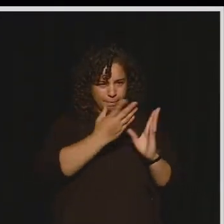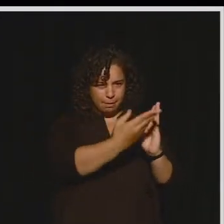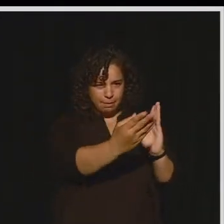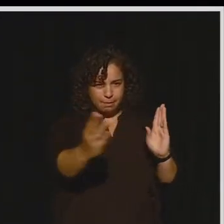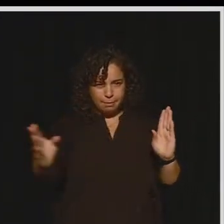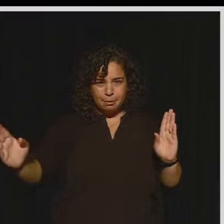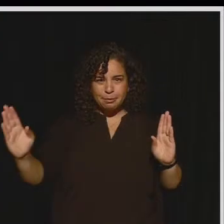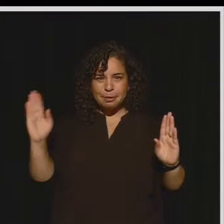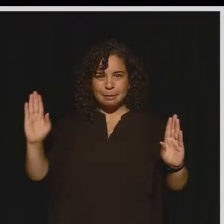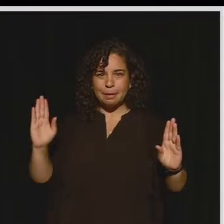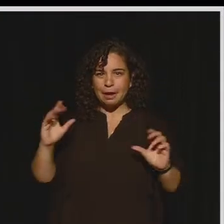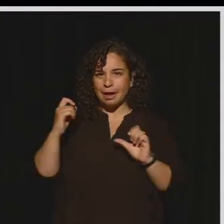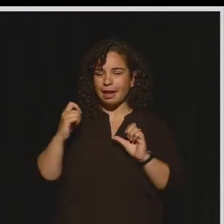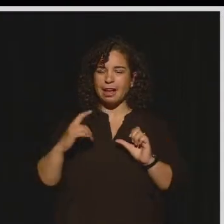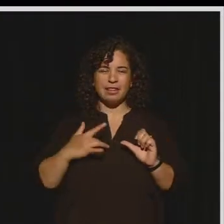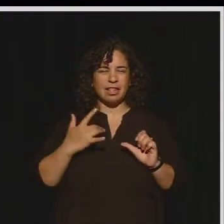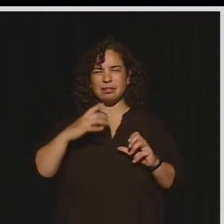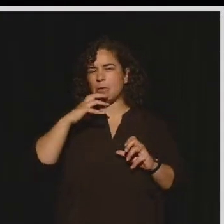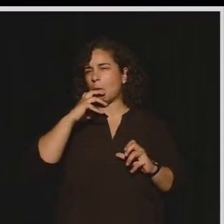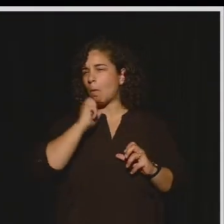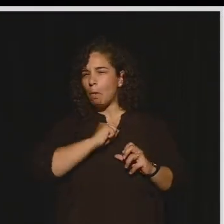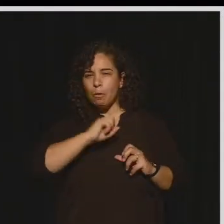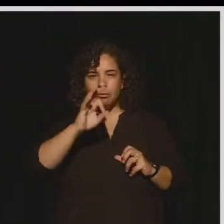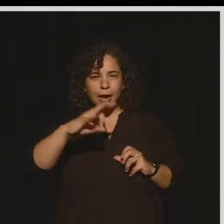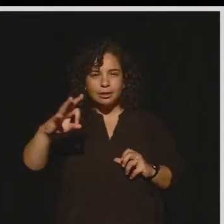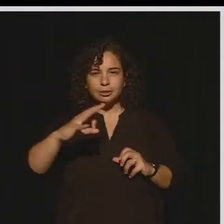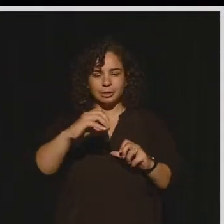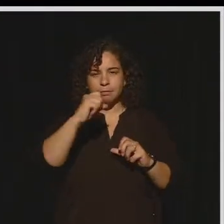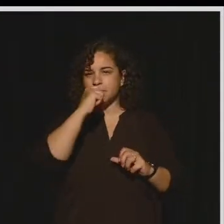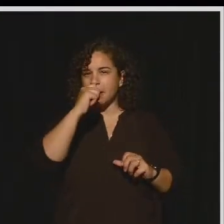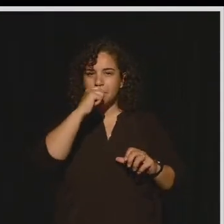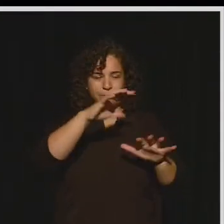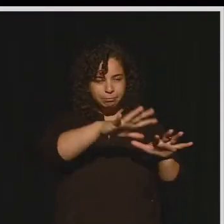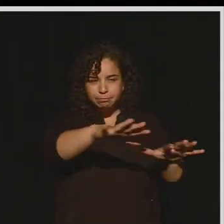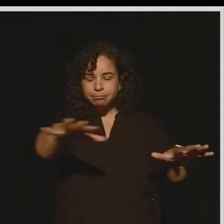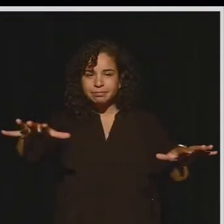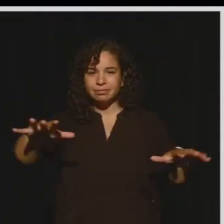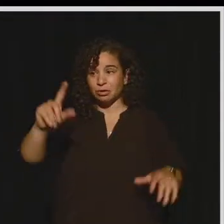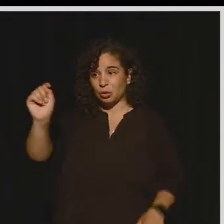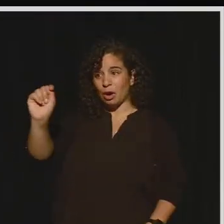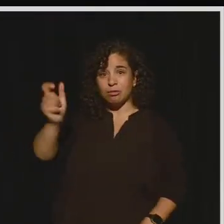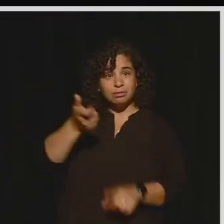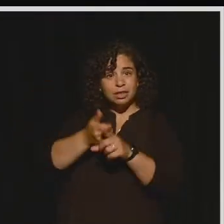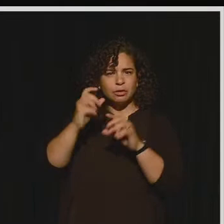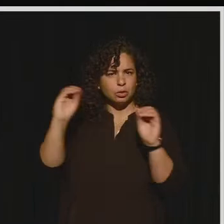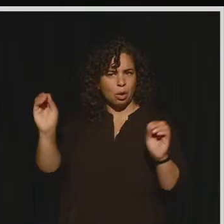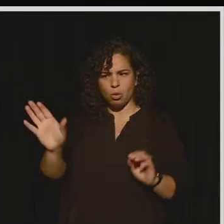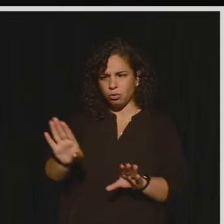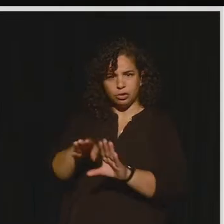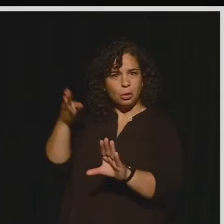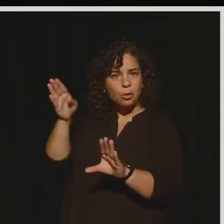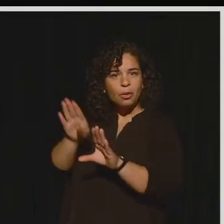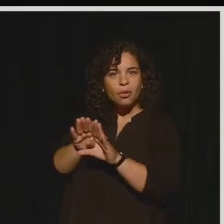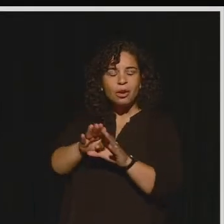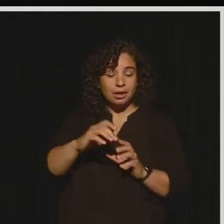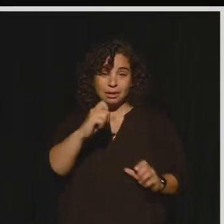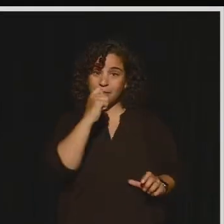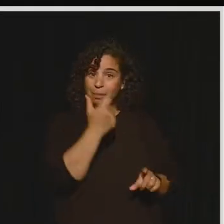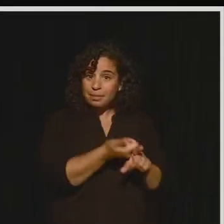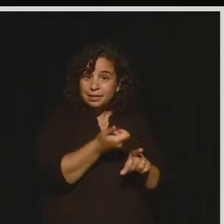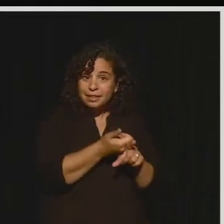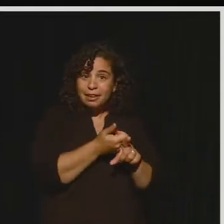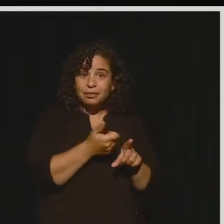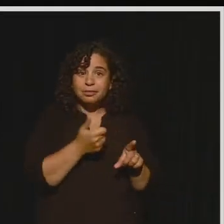I've been around the bar forever covering on it. The washroom didn't have a door. The bar was a couple of